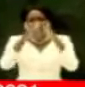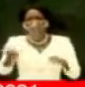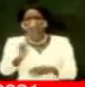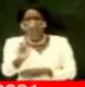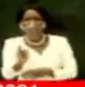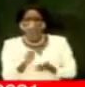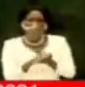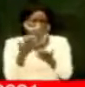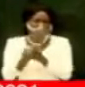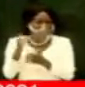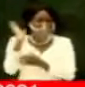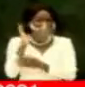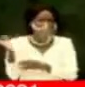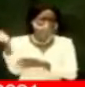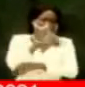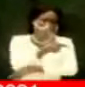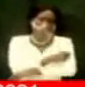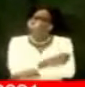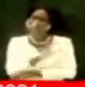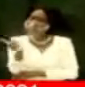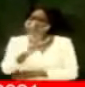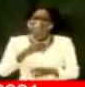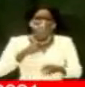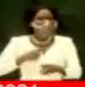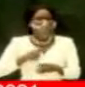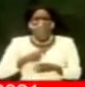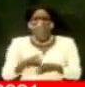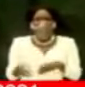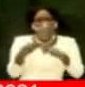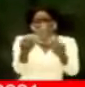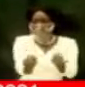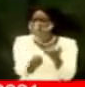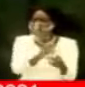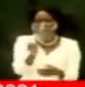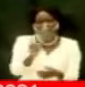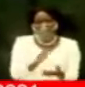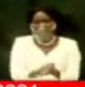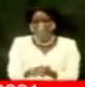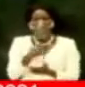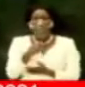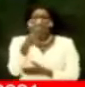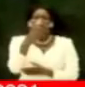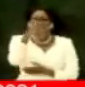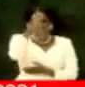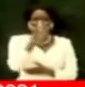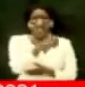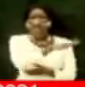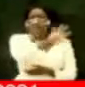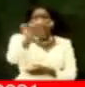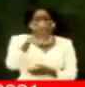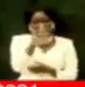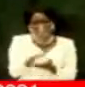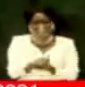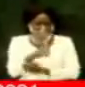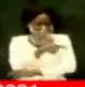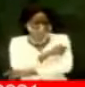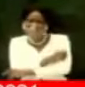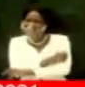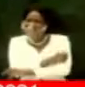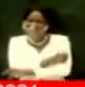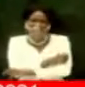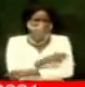COVID-19 vaccine, the AstraZeneca, we are not giving it to school-going kids. So let me assure all the parents that the vaccine is not